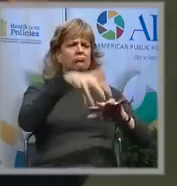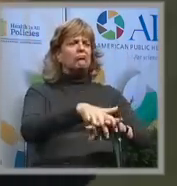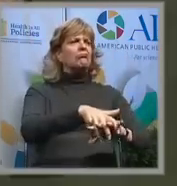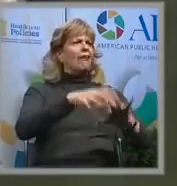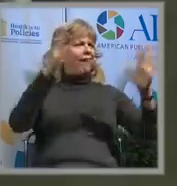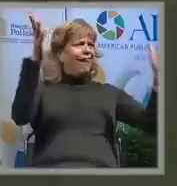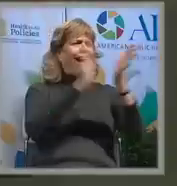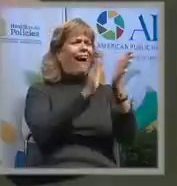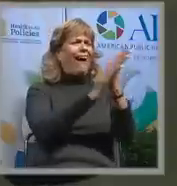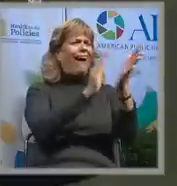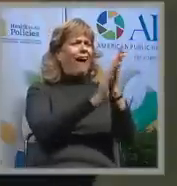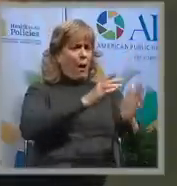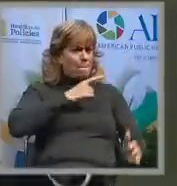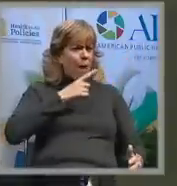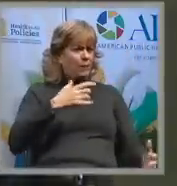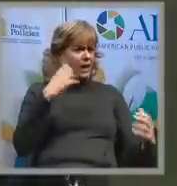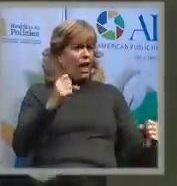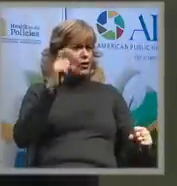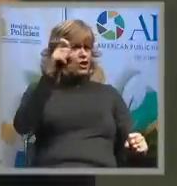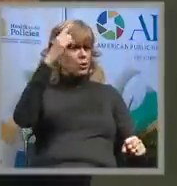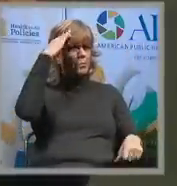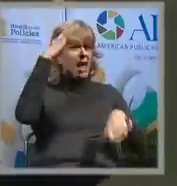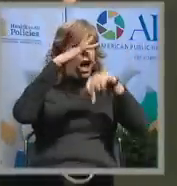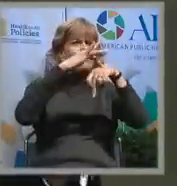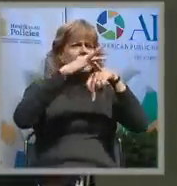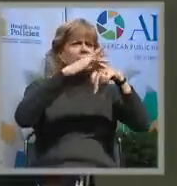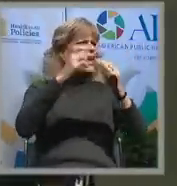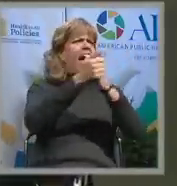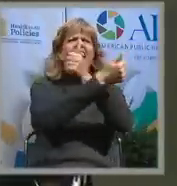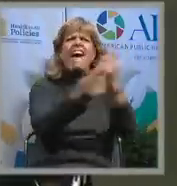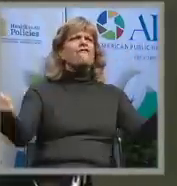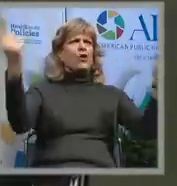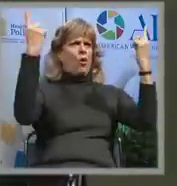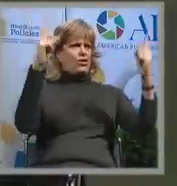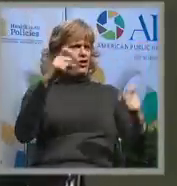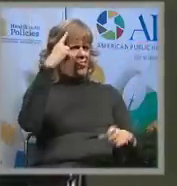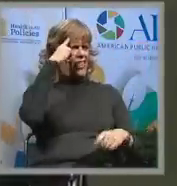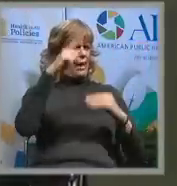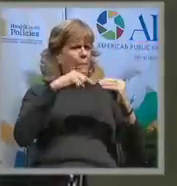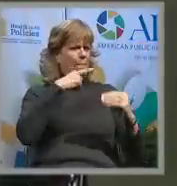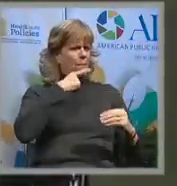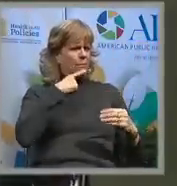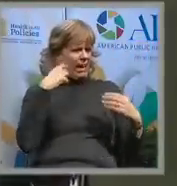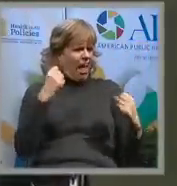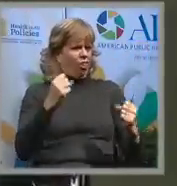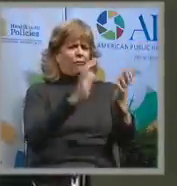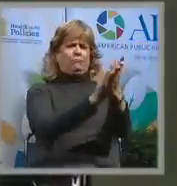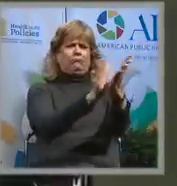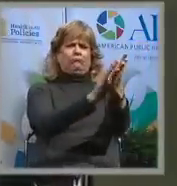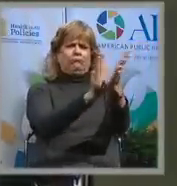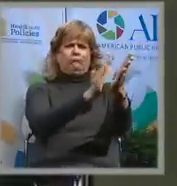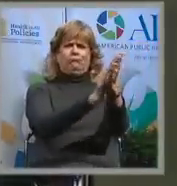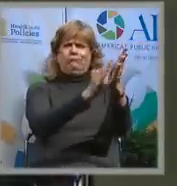for the idea of public health being on the minds of everyone, of everyone.